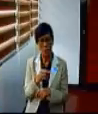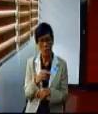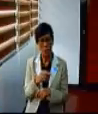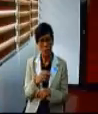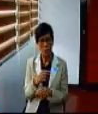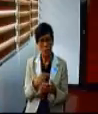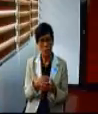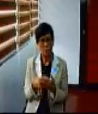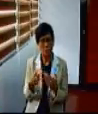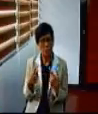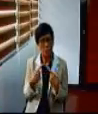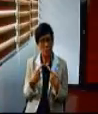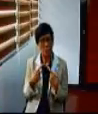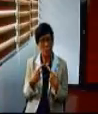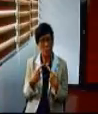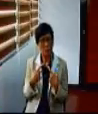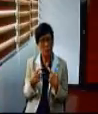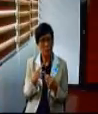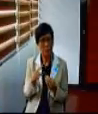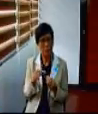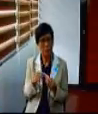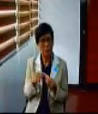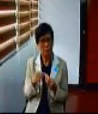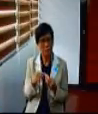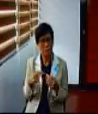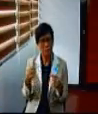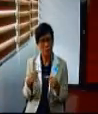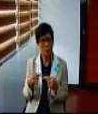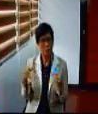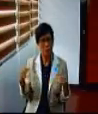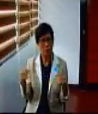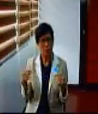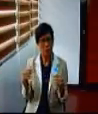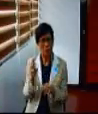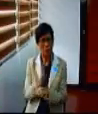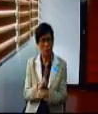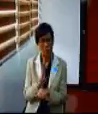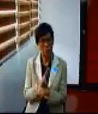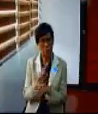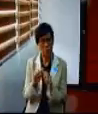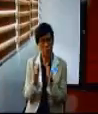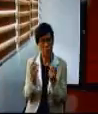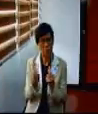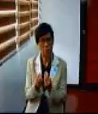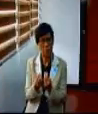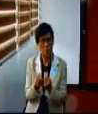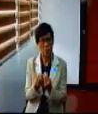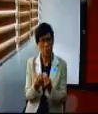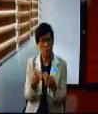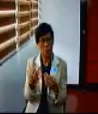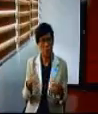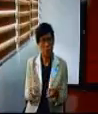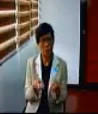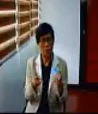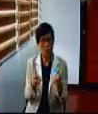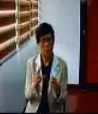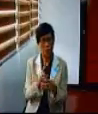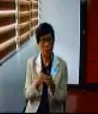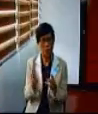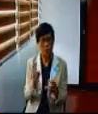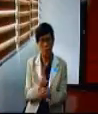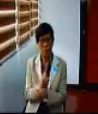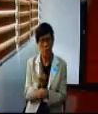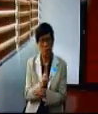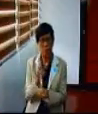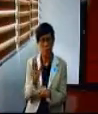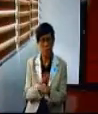these we have at the back of our mind, company or business association grievance mechanisms are very useful. And this may